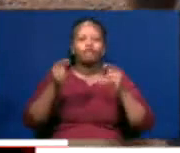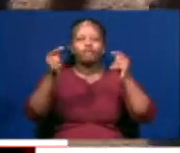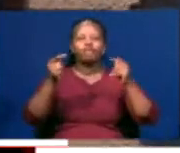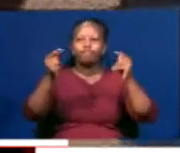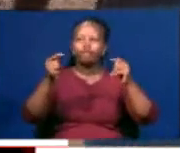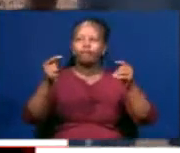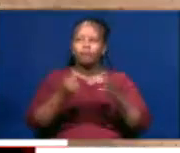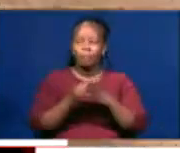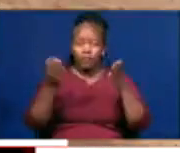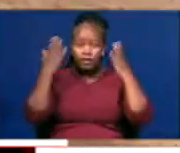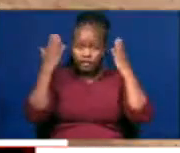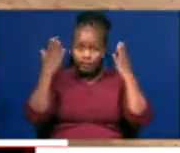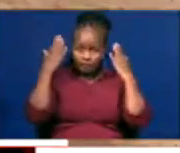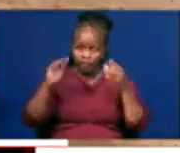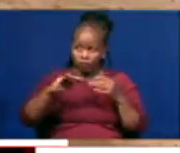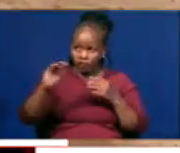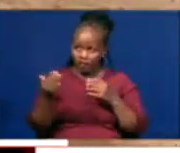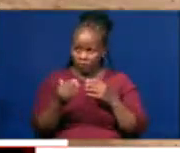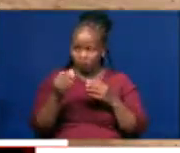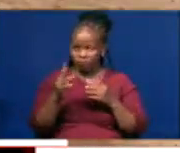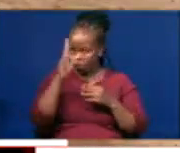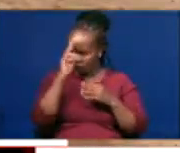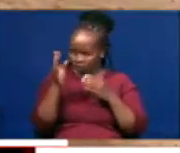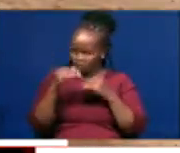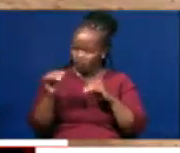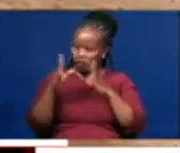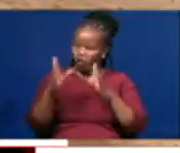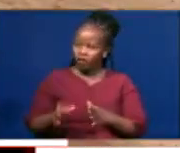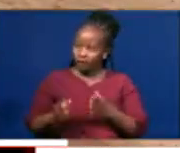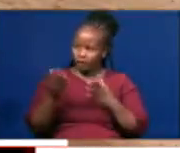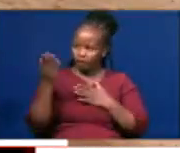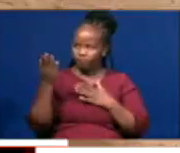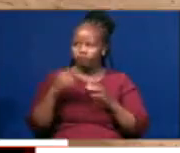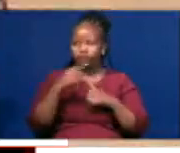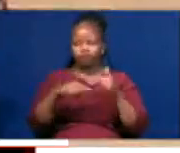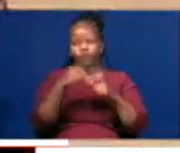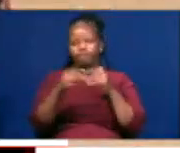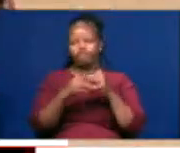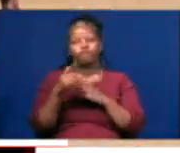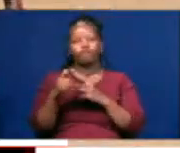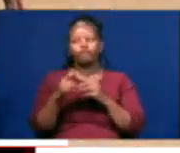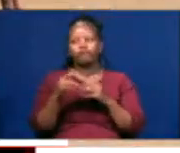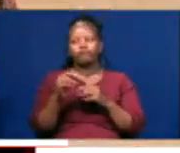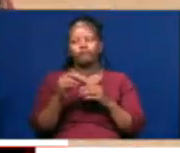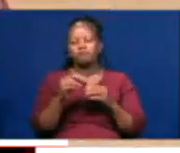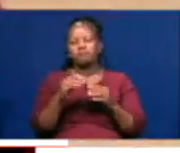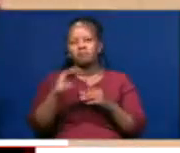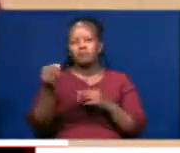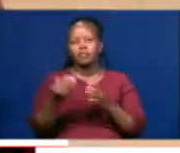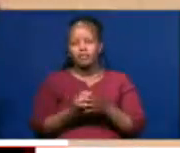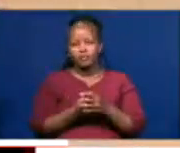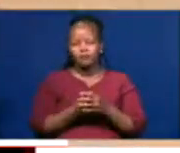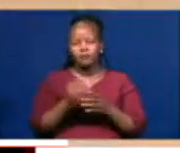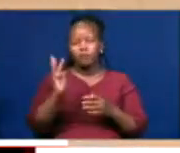Shopping Center, anti-riot police officers from Meru Police Station were seen patrolling the streets. North Imenti MP